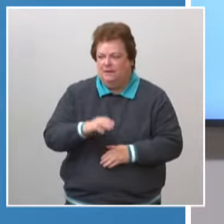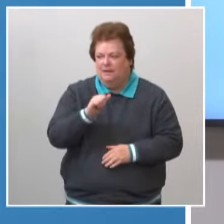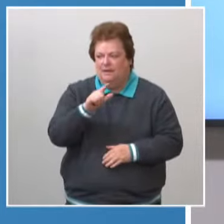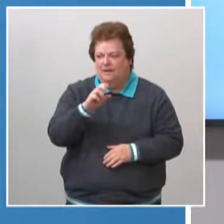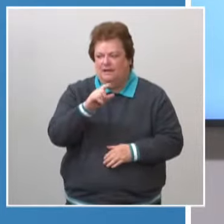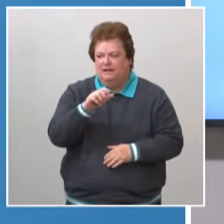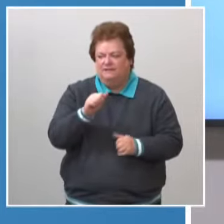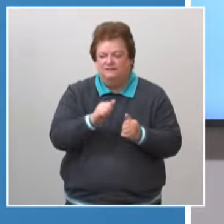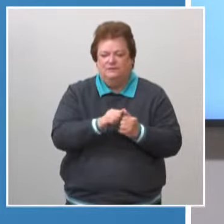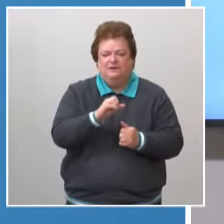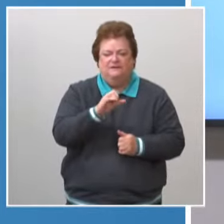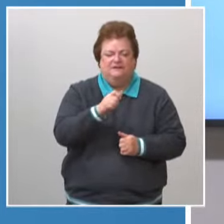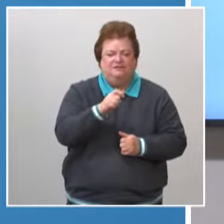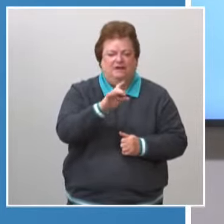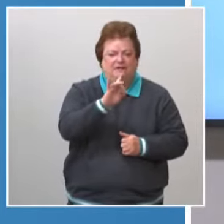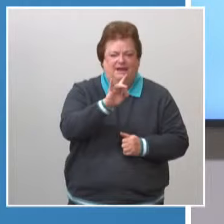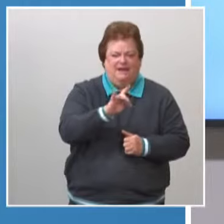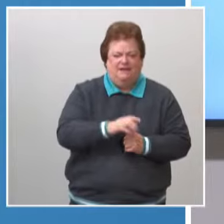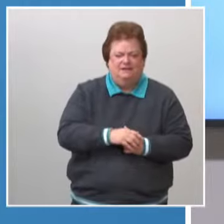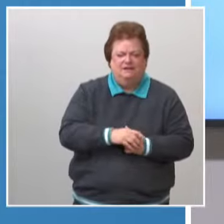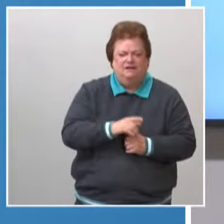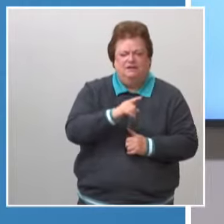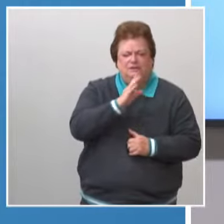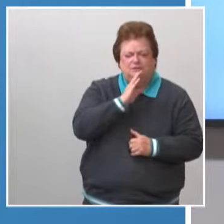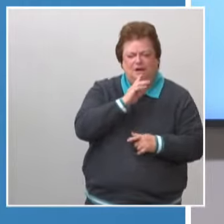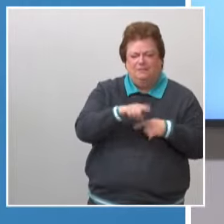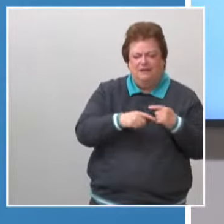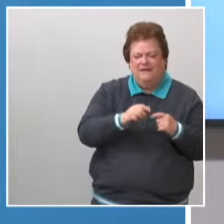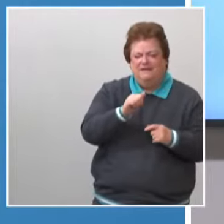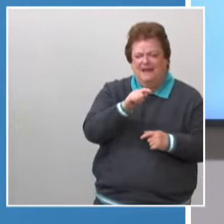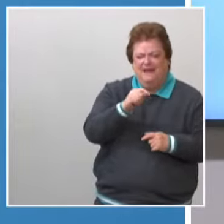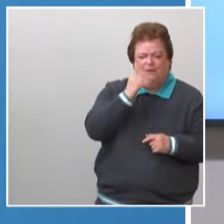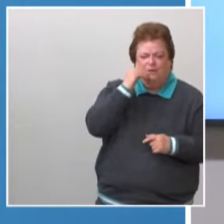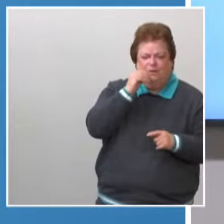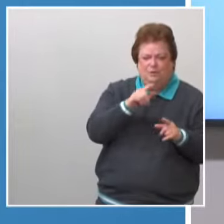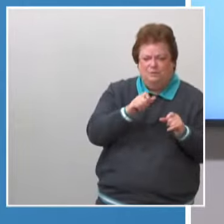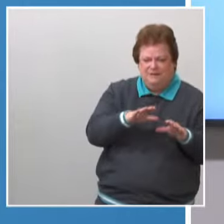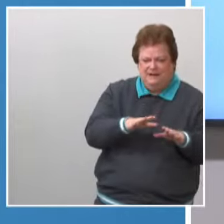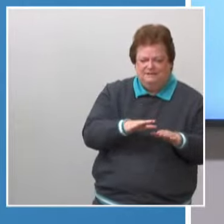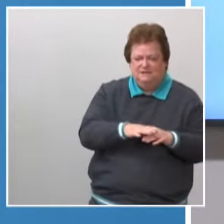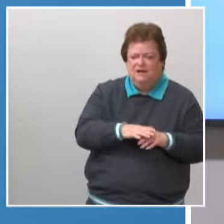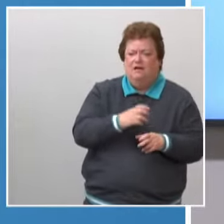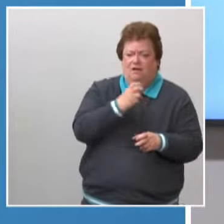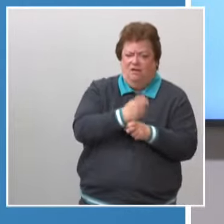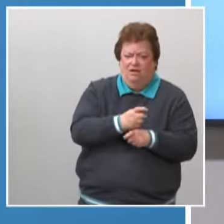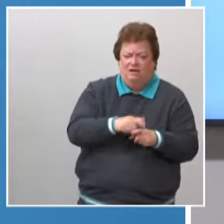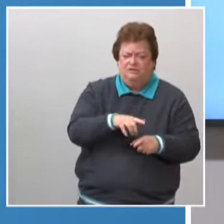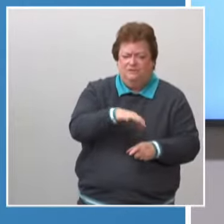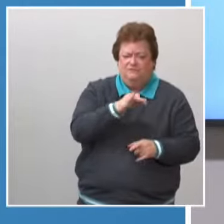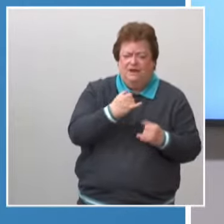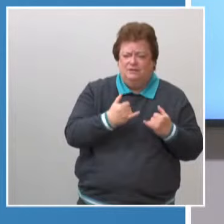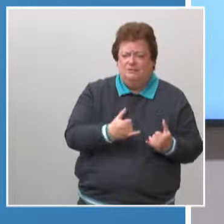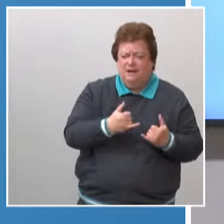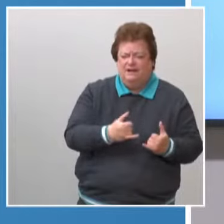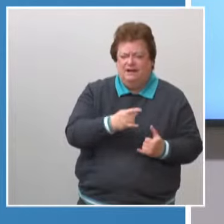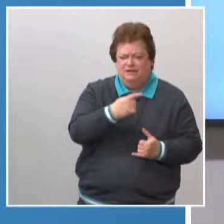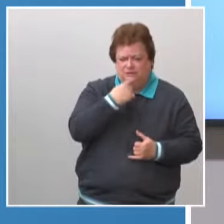So with Channel 8, kind of talking about those at-home tests, they sure are hard to find right now. I know you said the